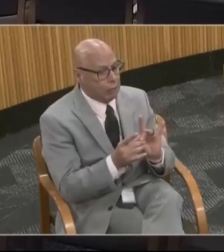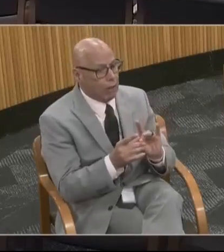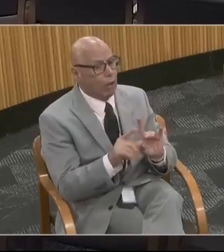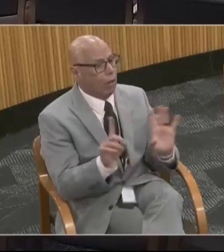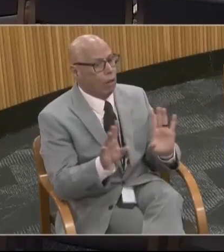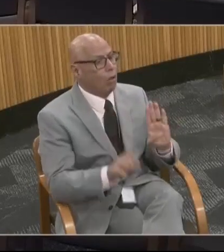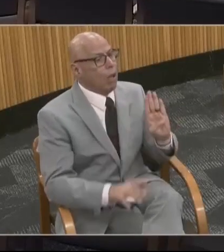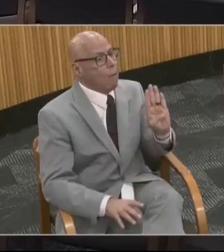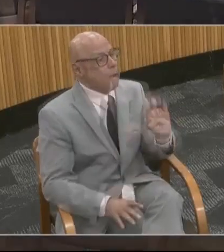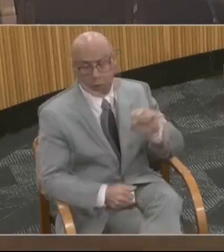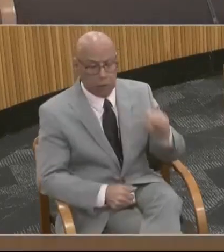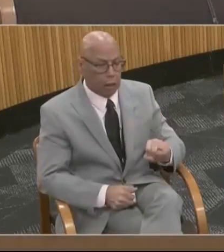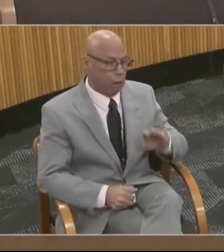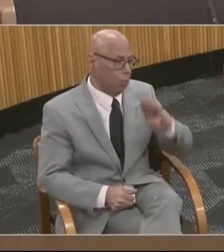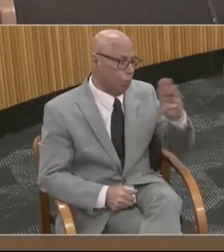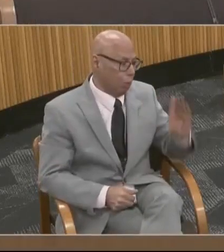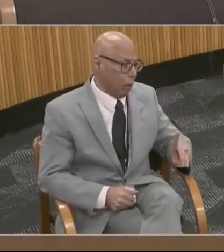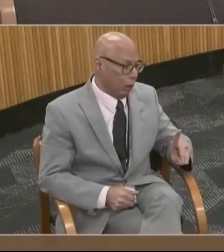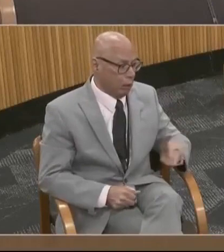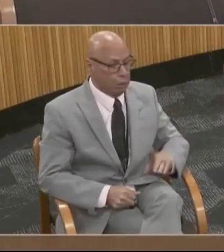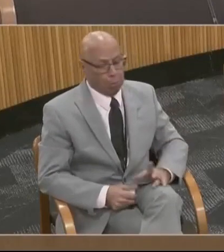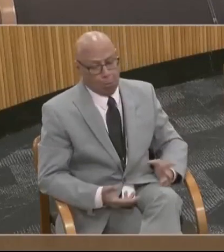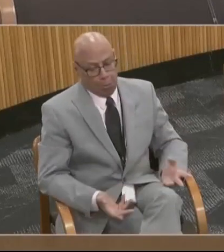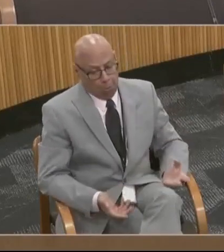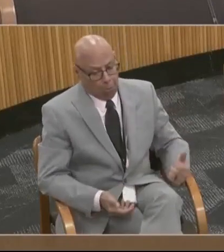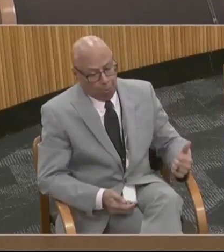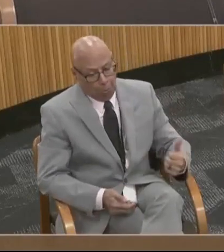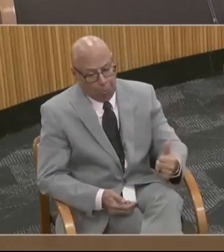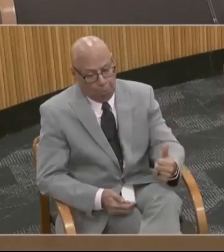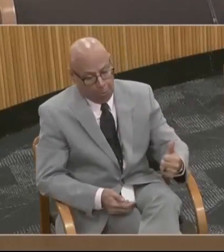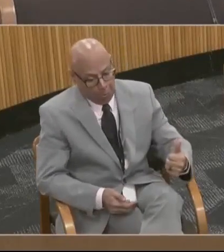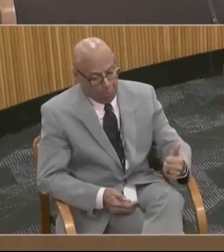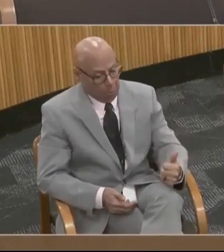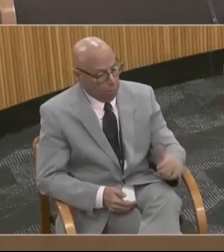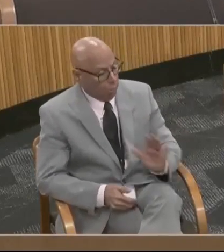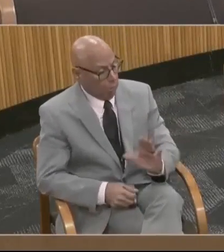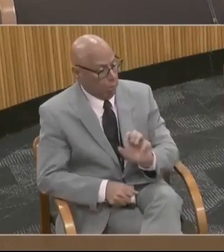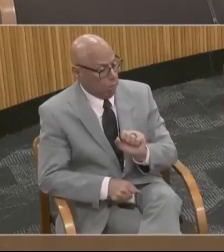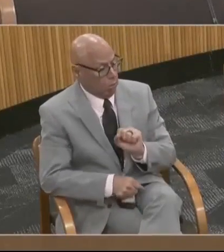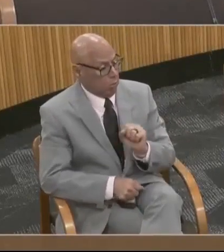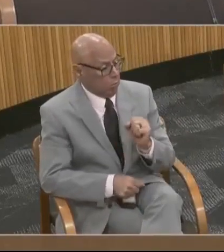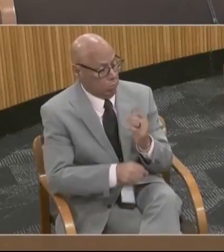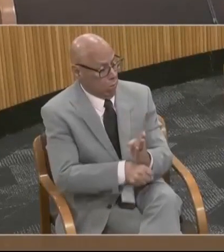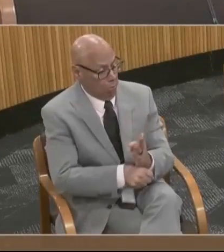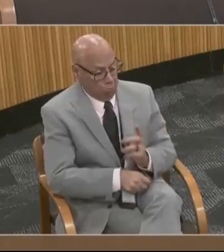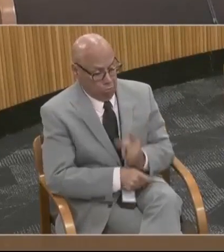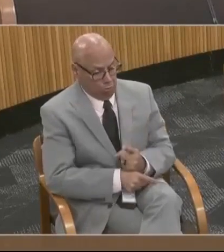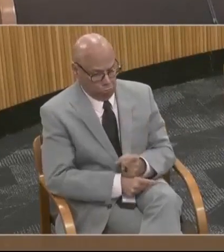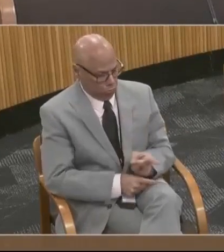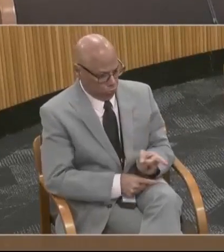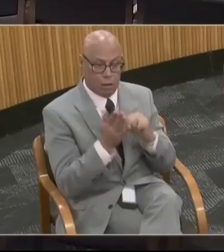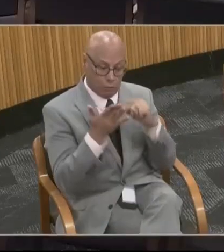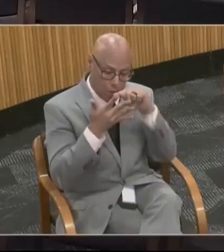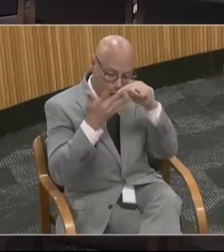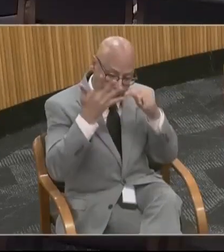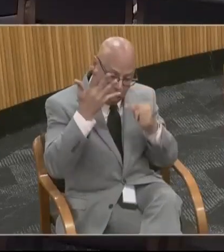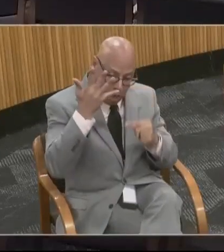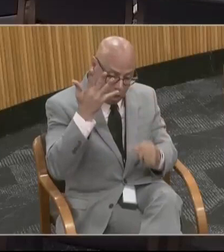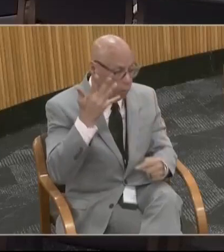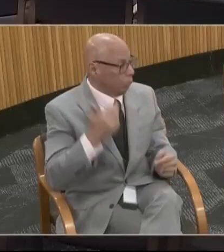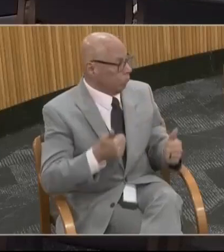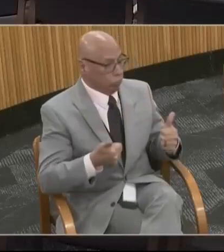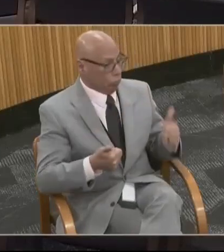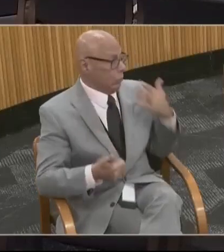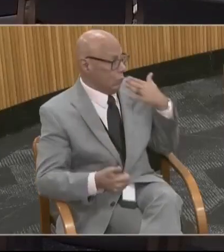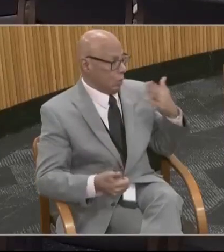all the Republicans in the Senate signed on to support a bill that he wrote. That bill would make employees pay their own way to come back to Oregon if they